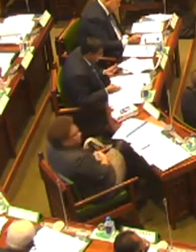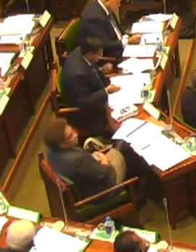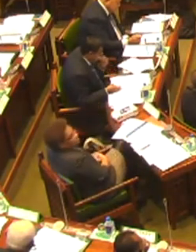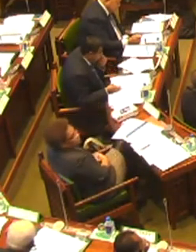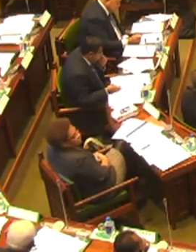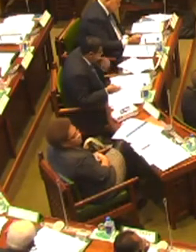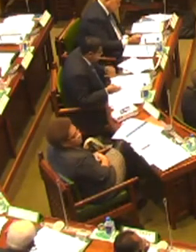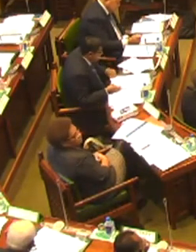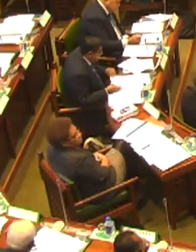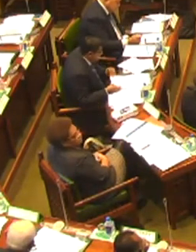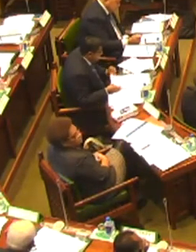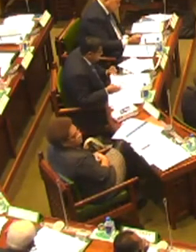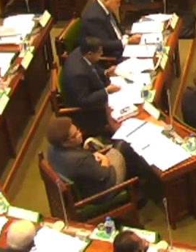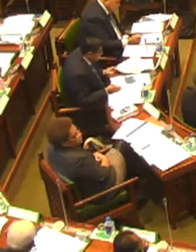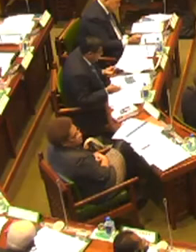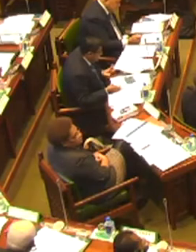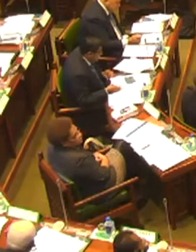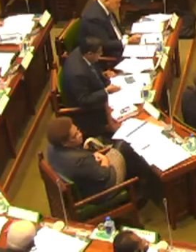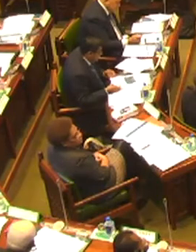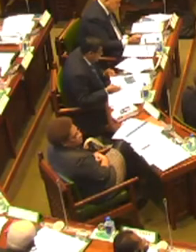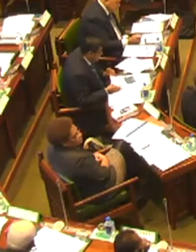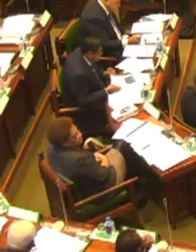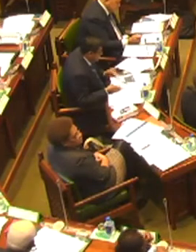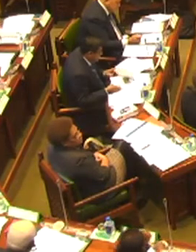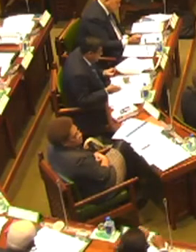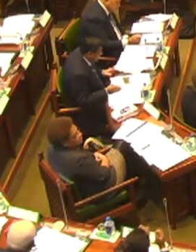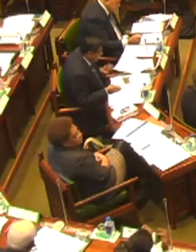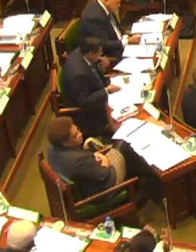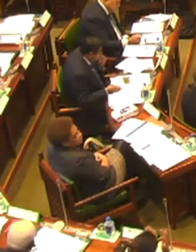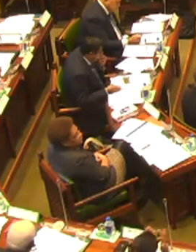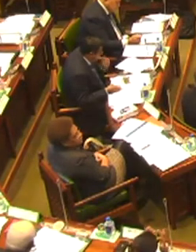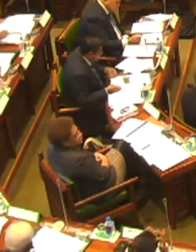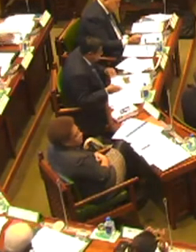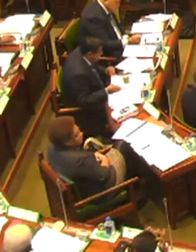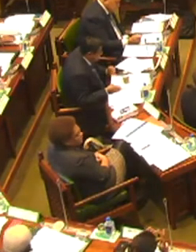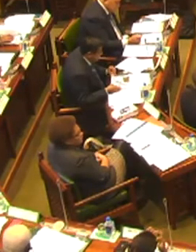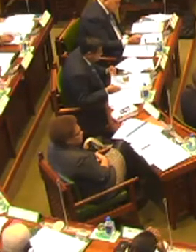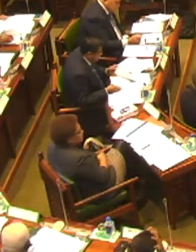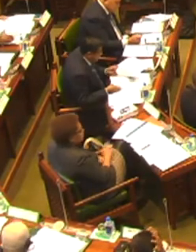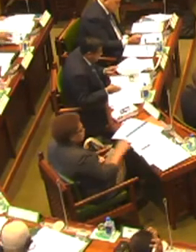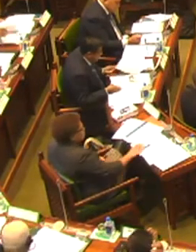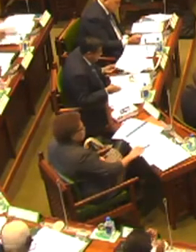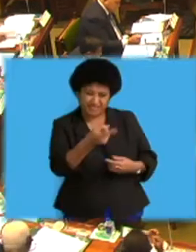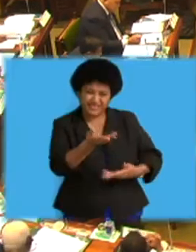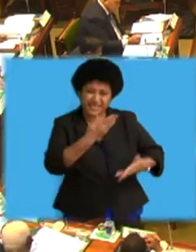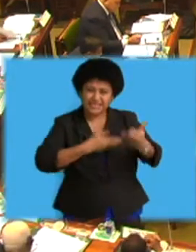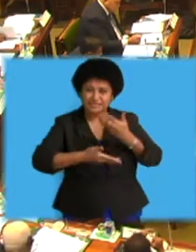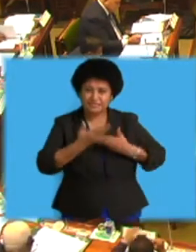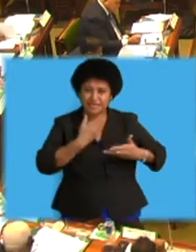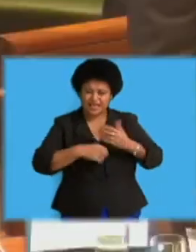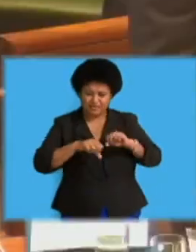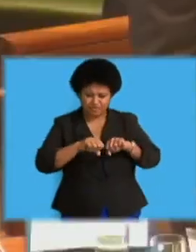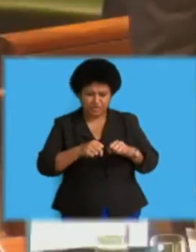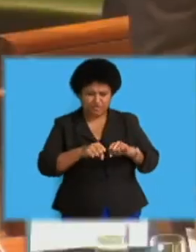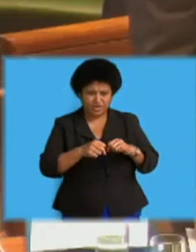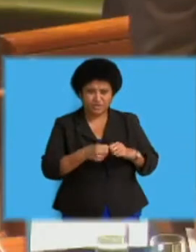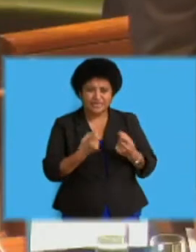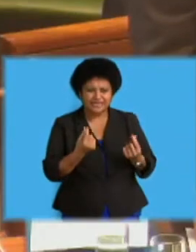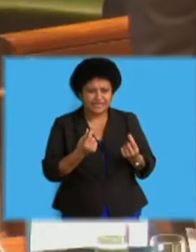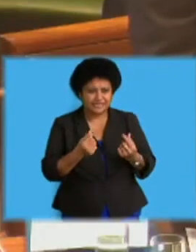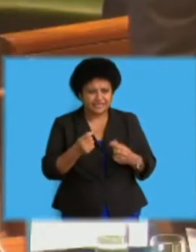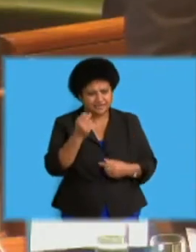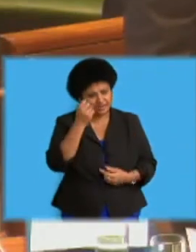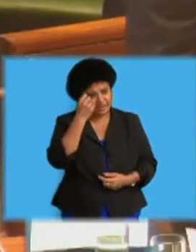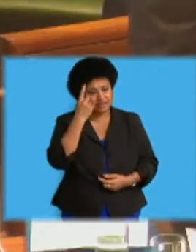it is manageable and reasonable. Can the Minister explain in layman's terms what it means regarding our reserves,